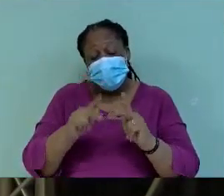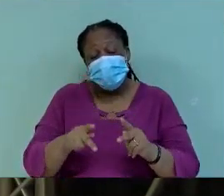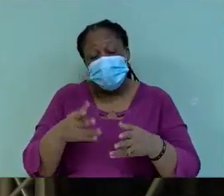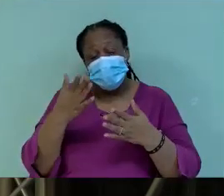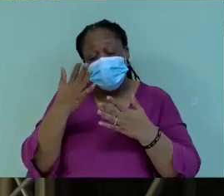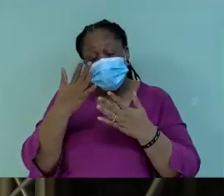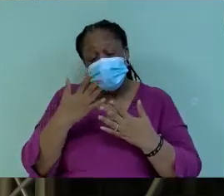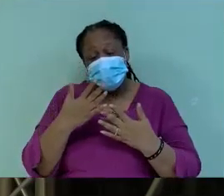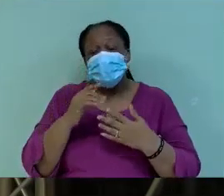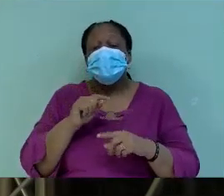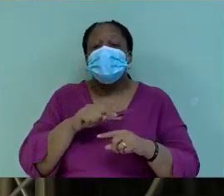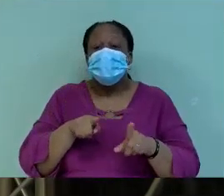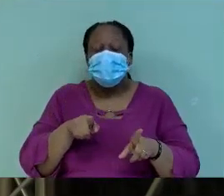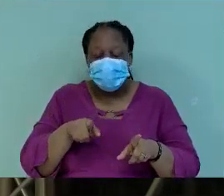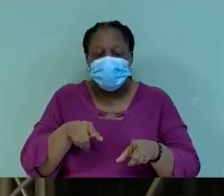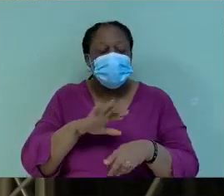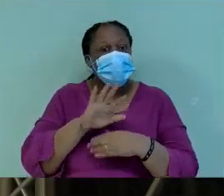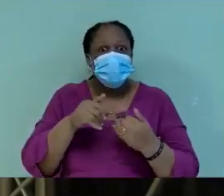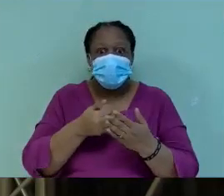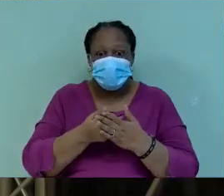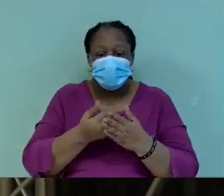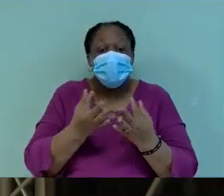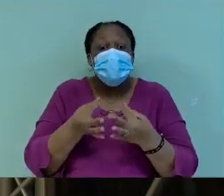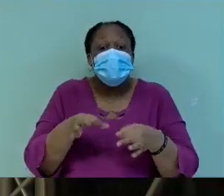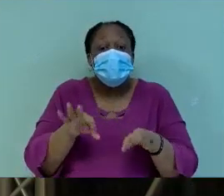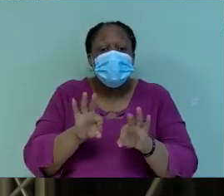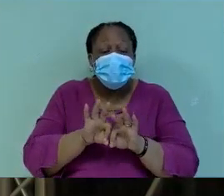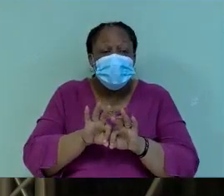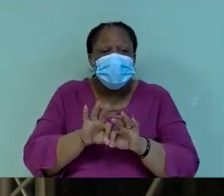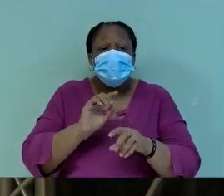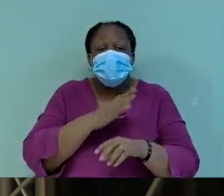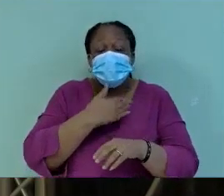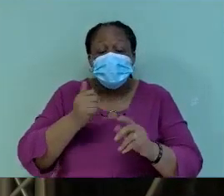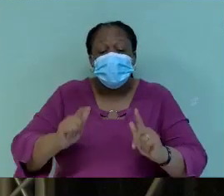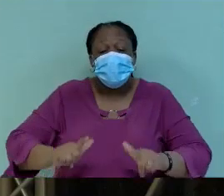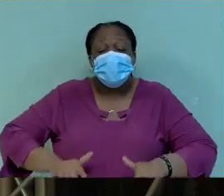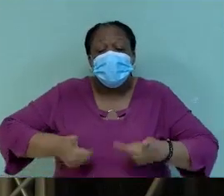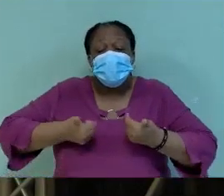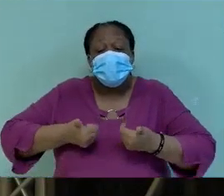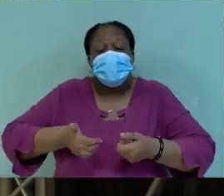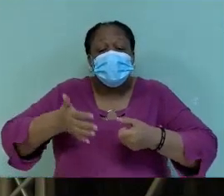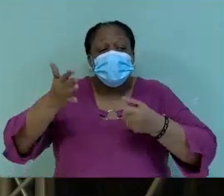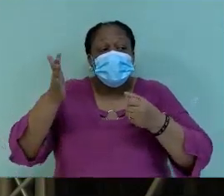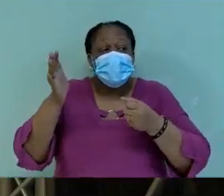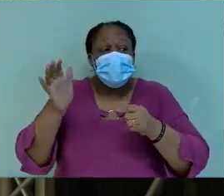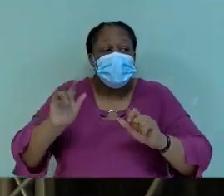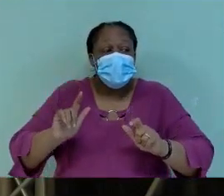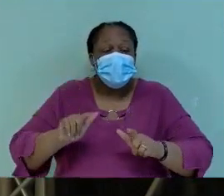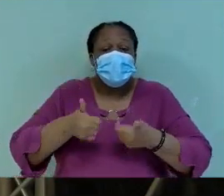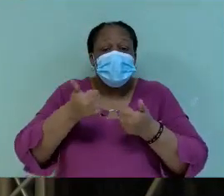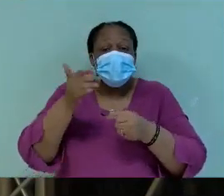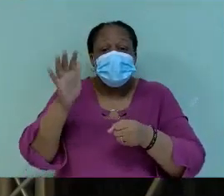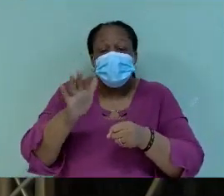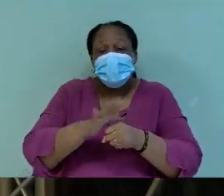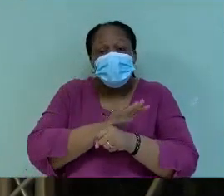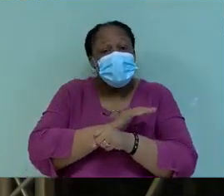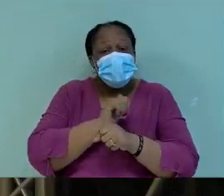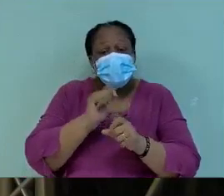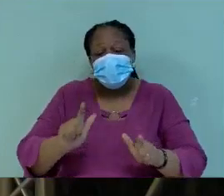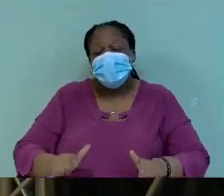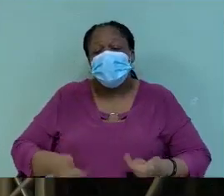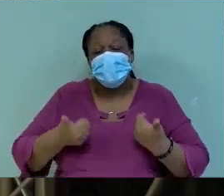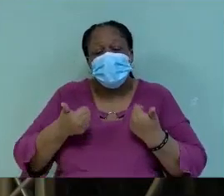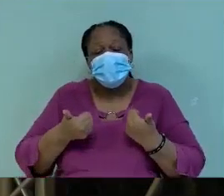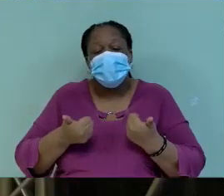precious, but most of all, to live it to the fullest, but we could not have done it without you. For that, we appreciate